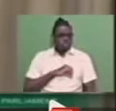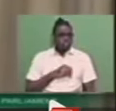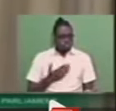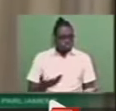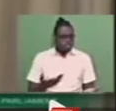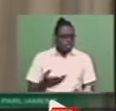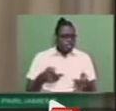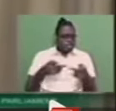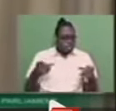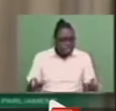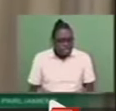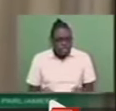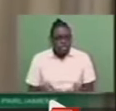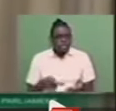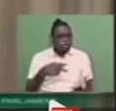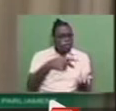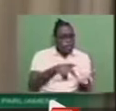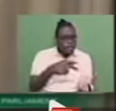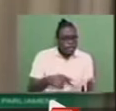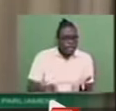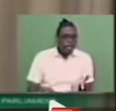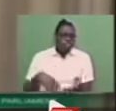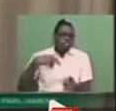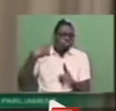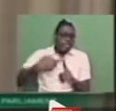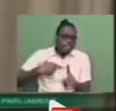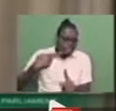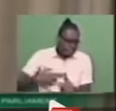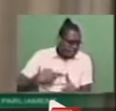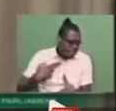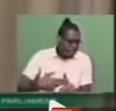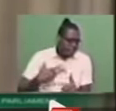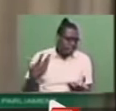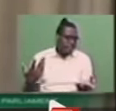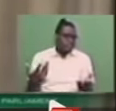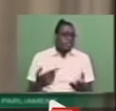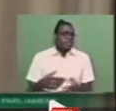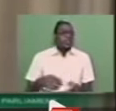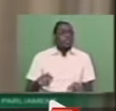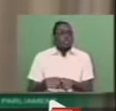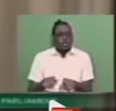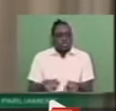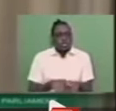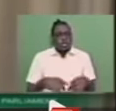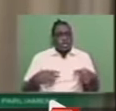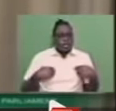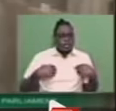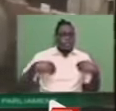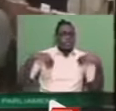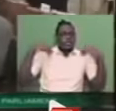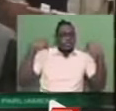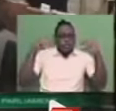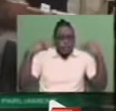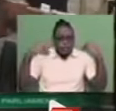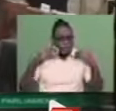this includes convenience stores. Is someone? Cannot hear the opposition